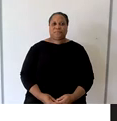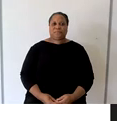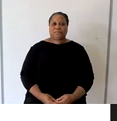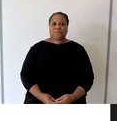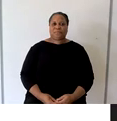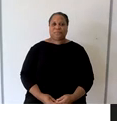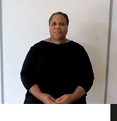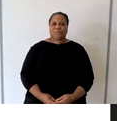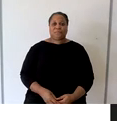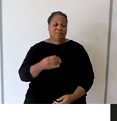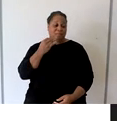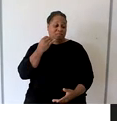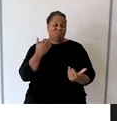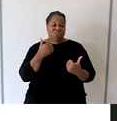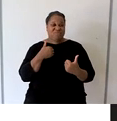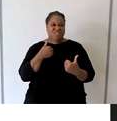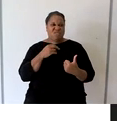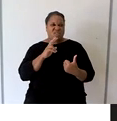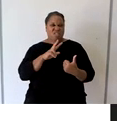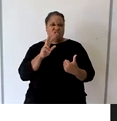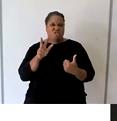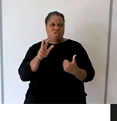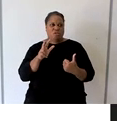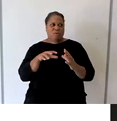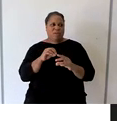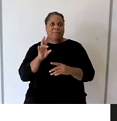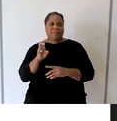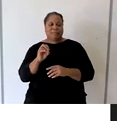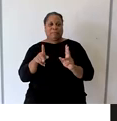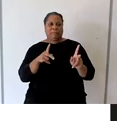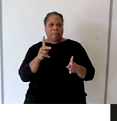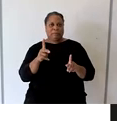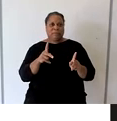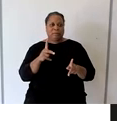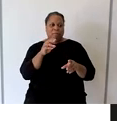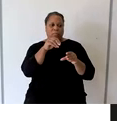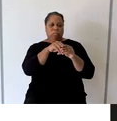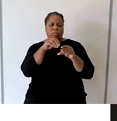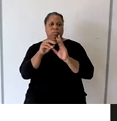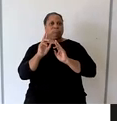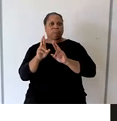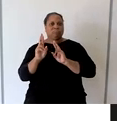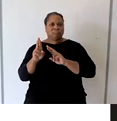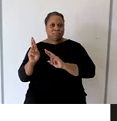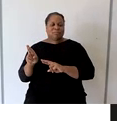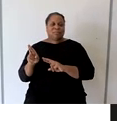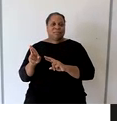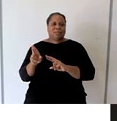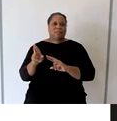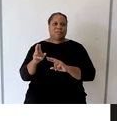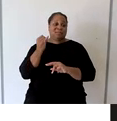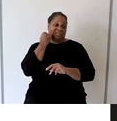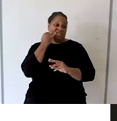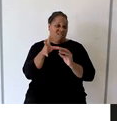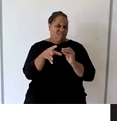So we have about 3,370 people have put in their responses. So if you would like to add